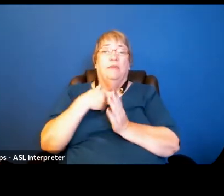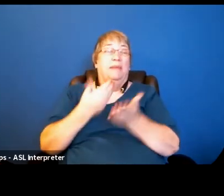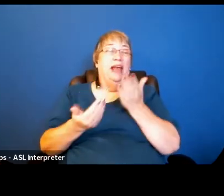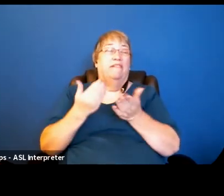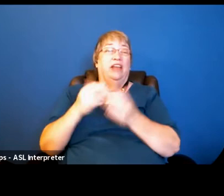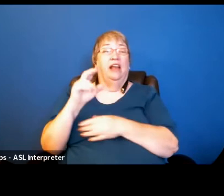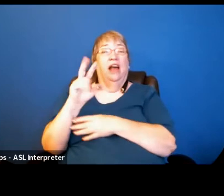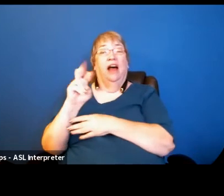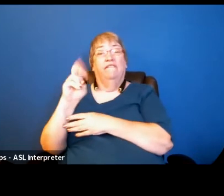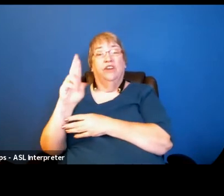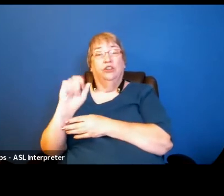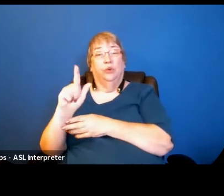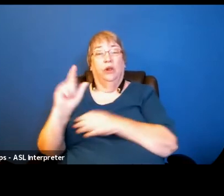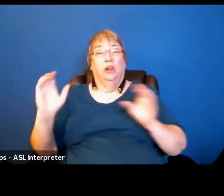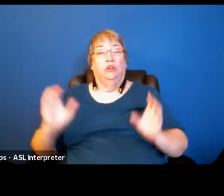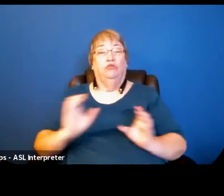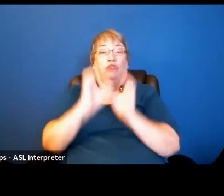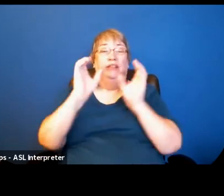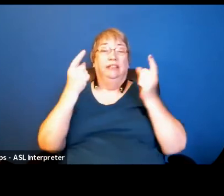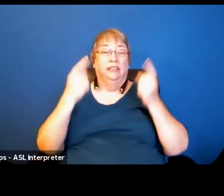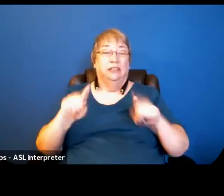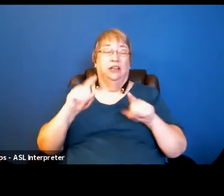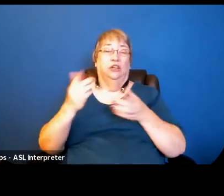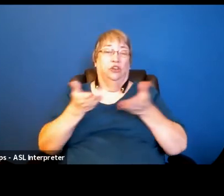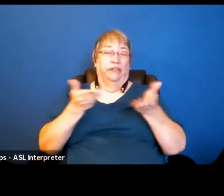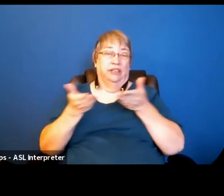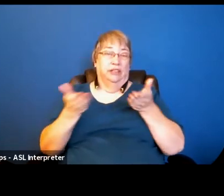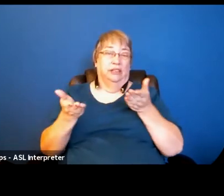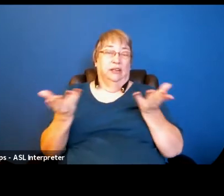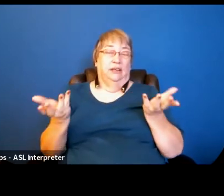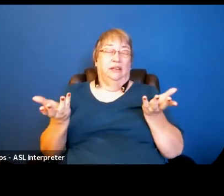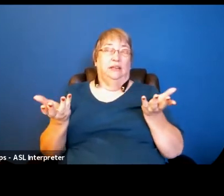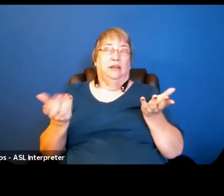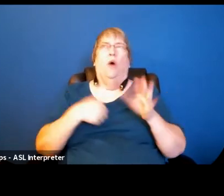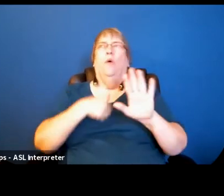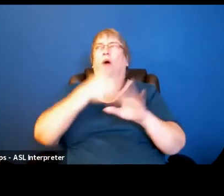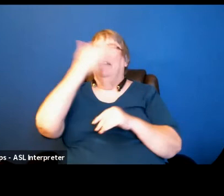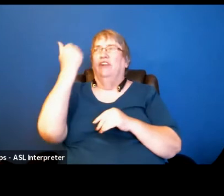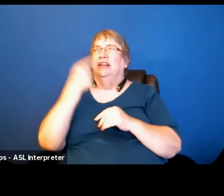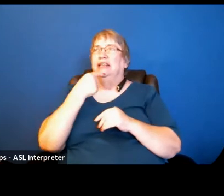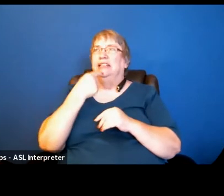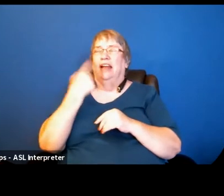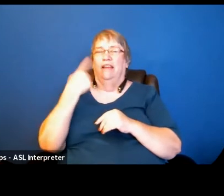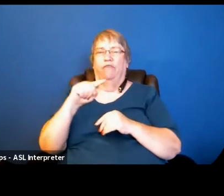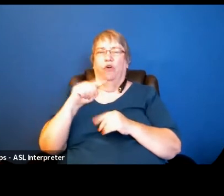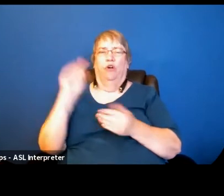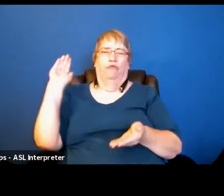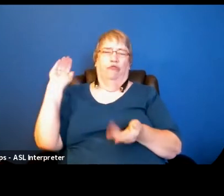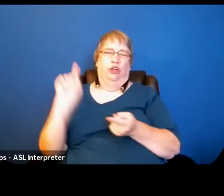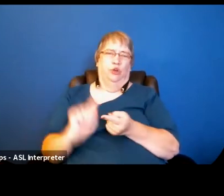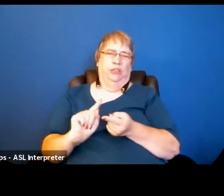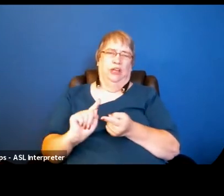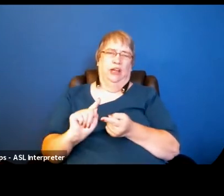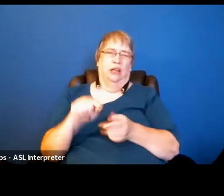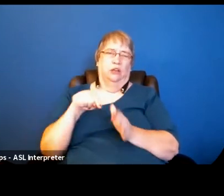services, as well as, oh, I forgot to mention on our suicide reduction, we also have